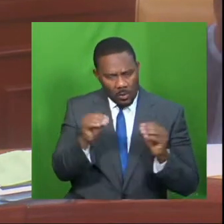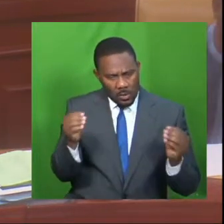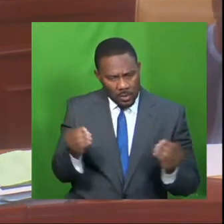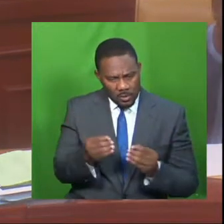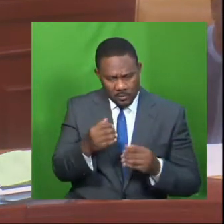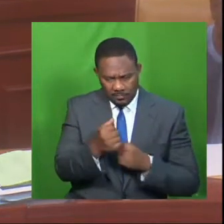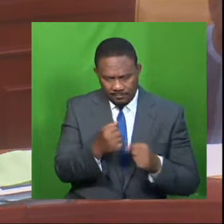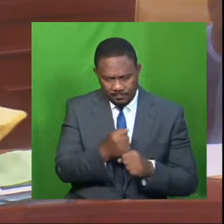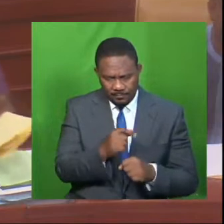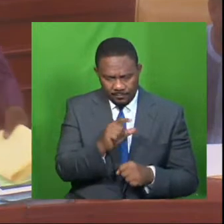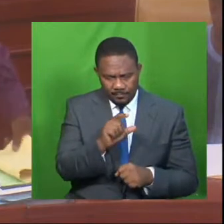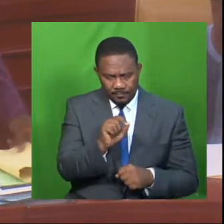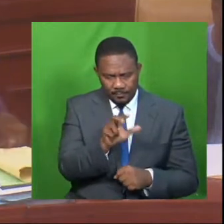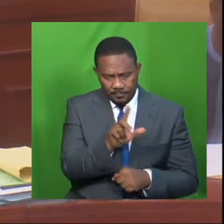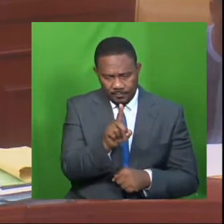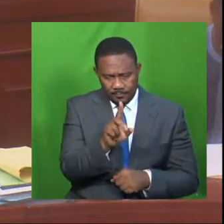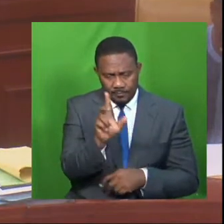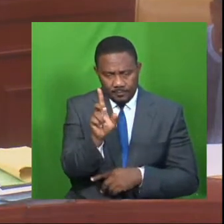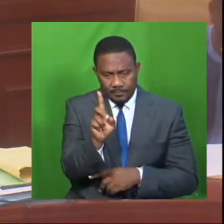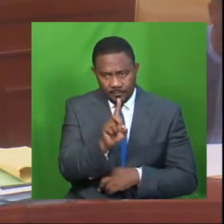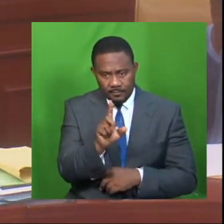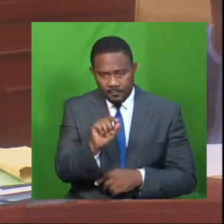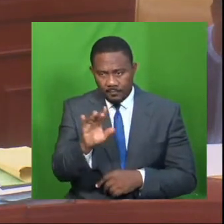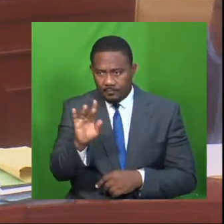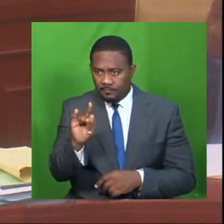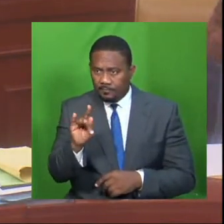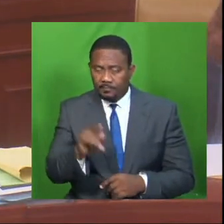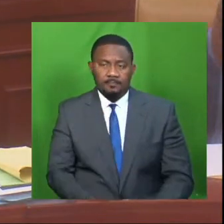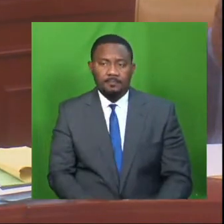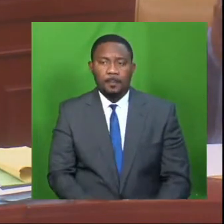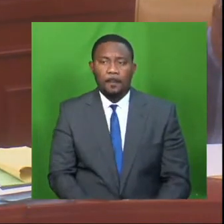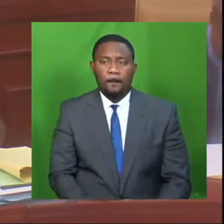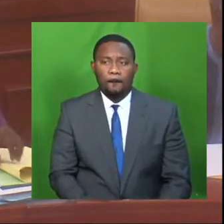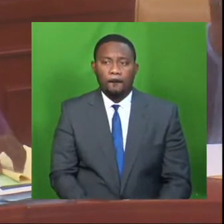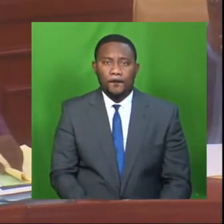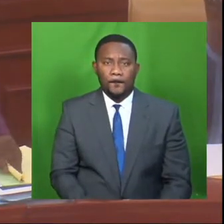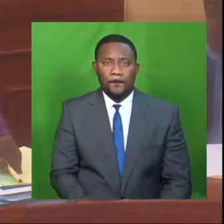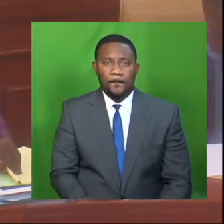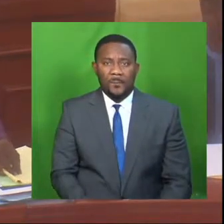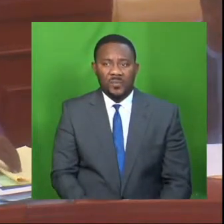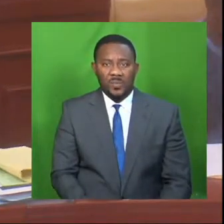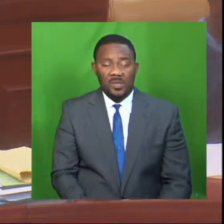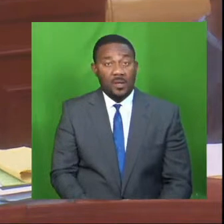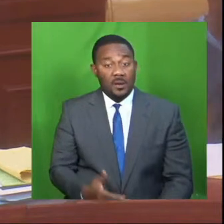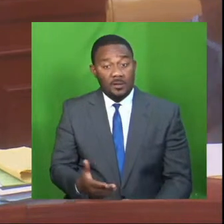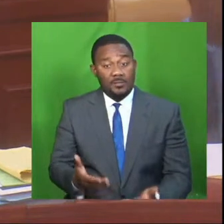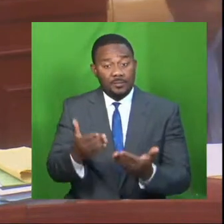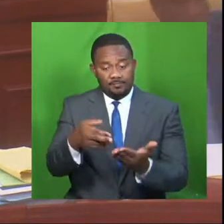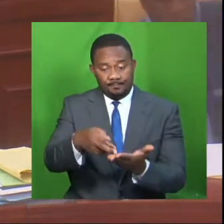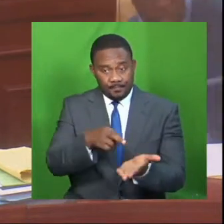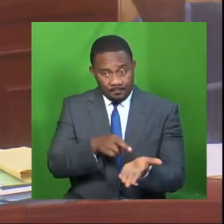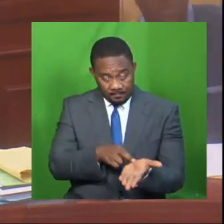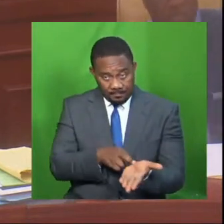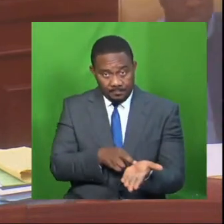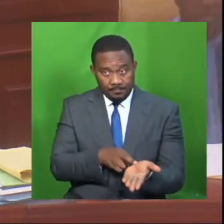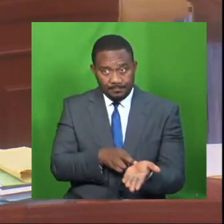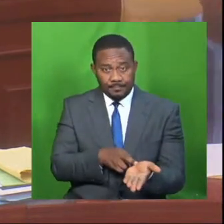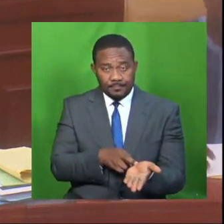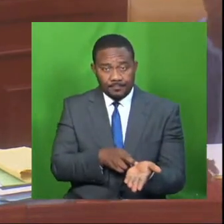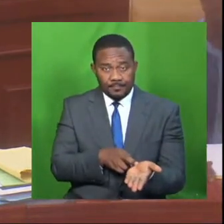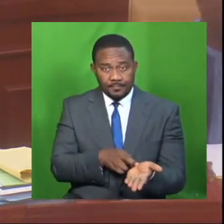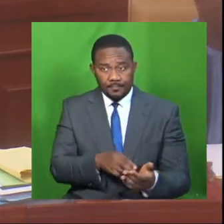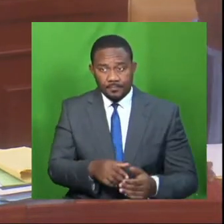joint mandated lead arrangers and book runners, MLABS, Rand Merchant Bank, a